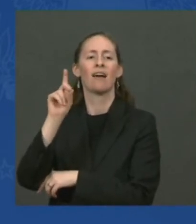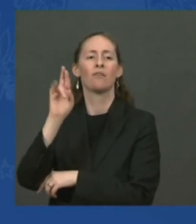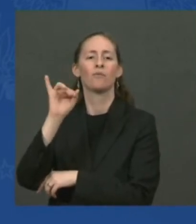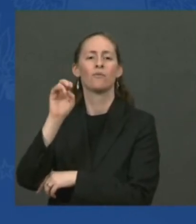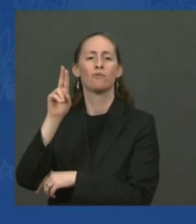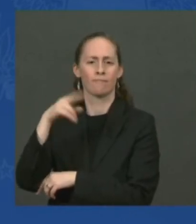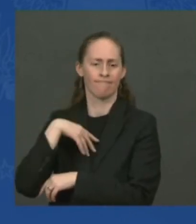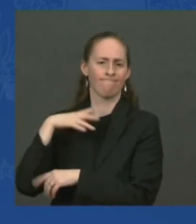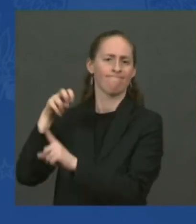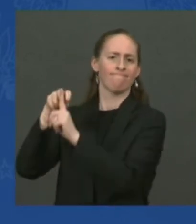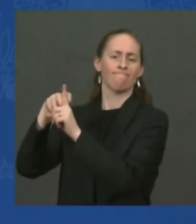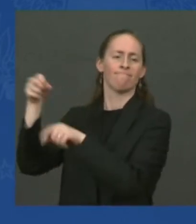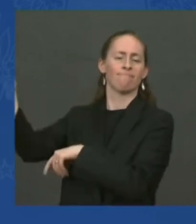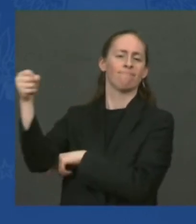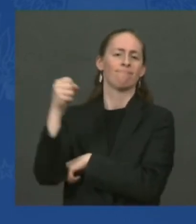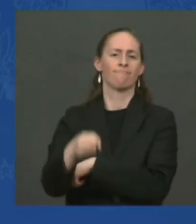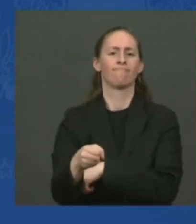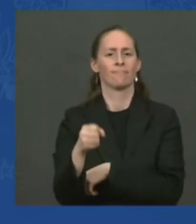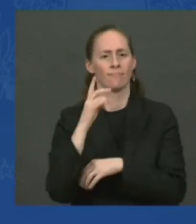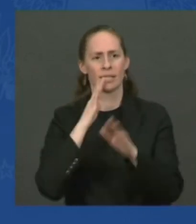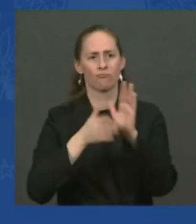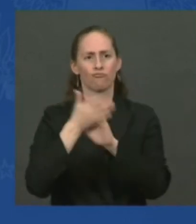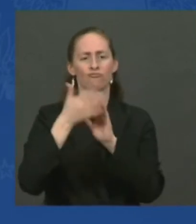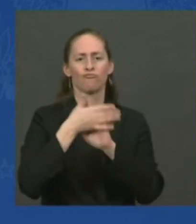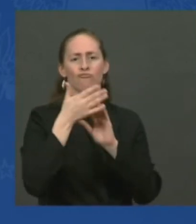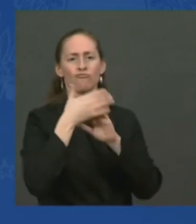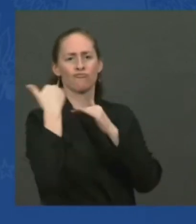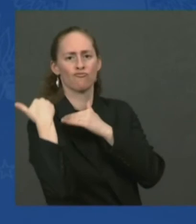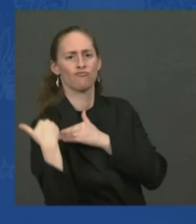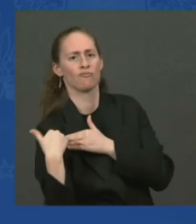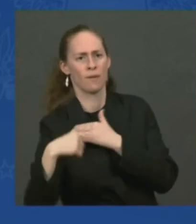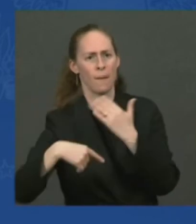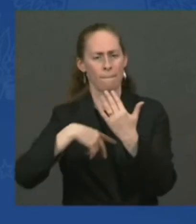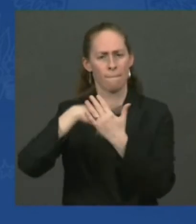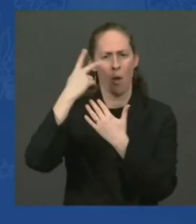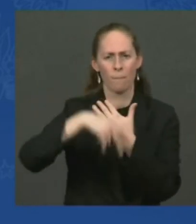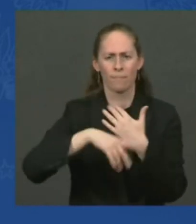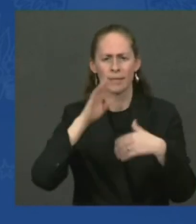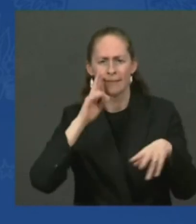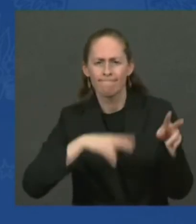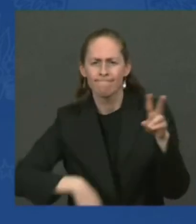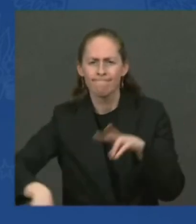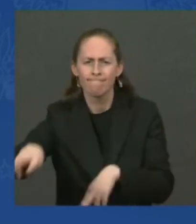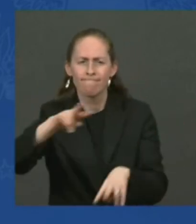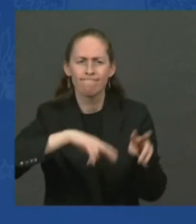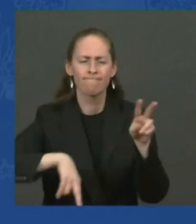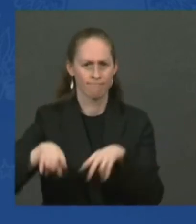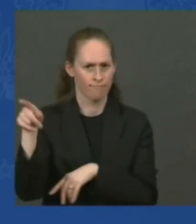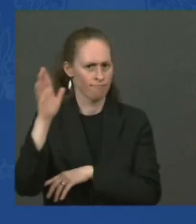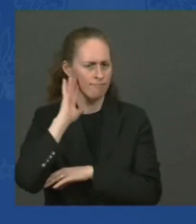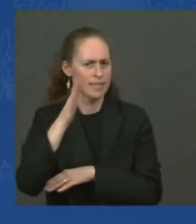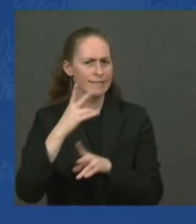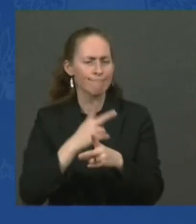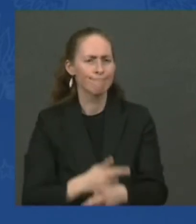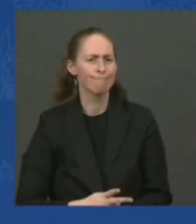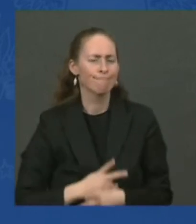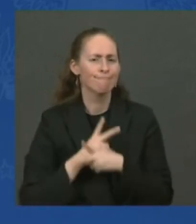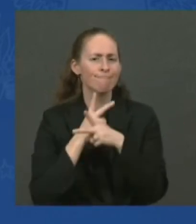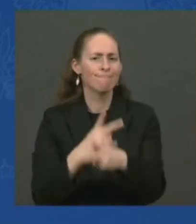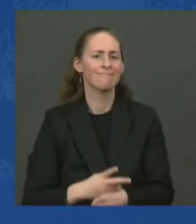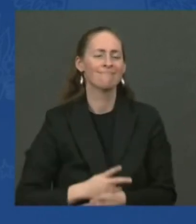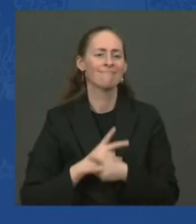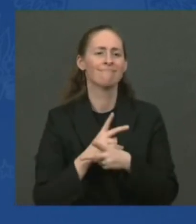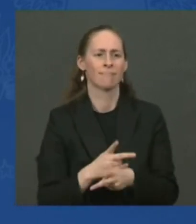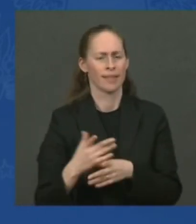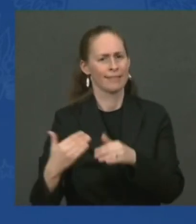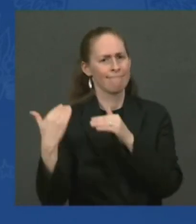He'll have full access to every tool the federal government has to get it done. And we have the high obligation and responsibility